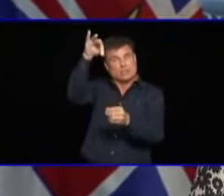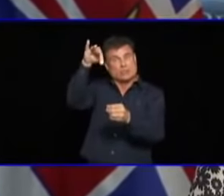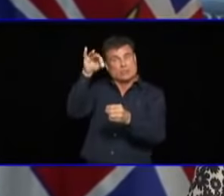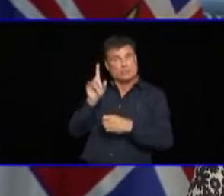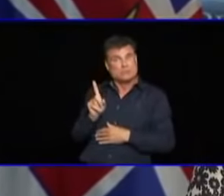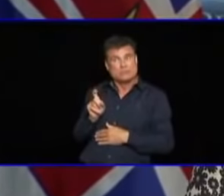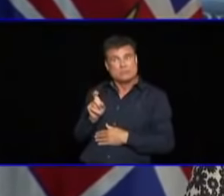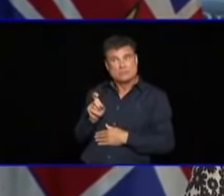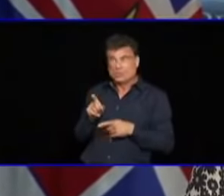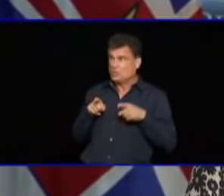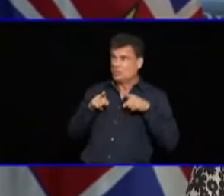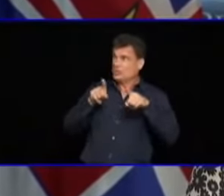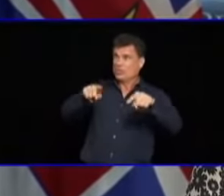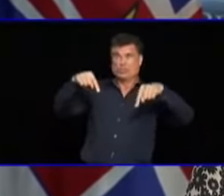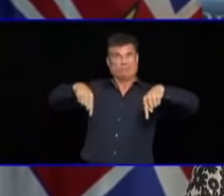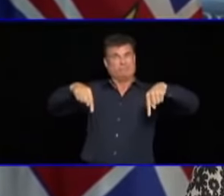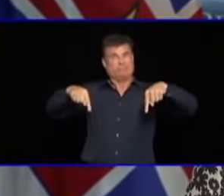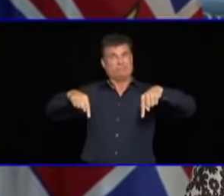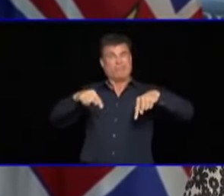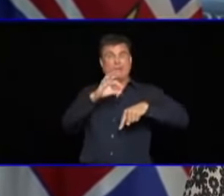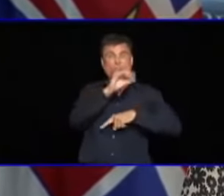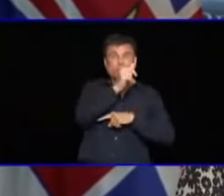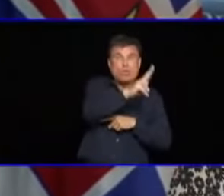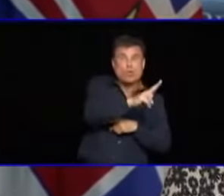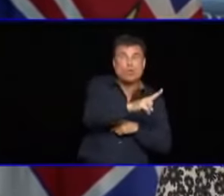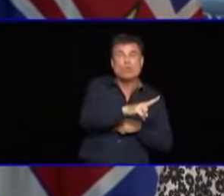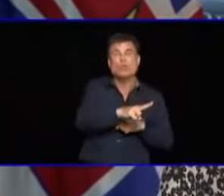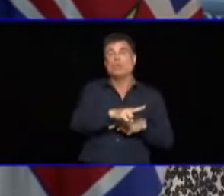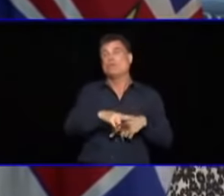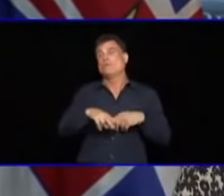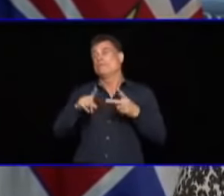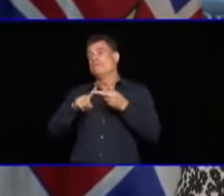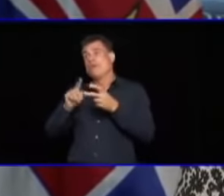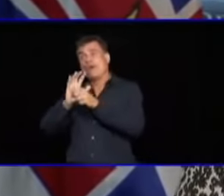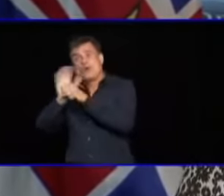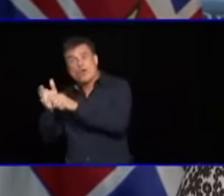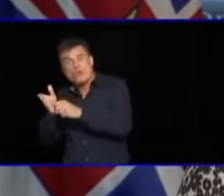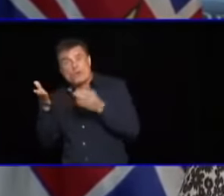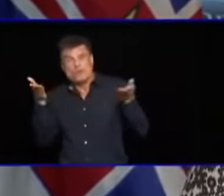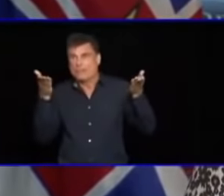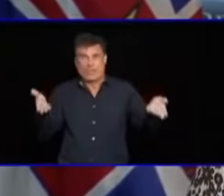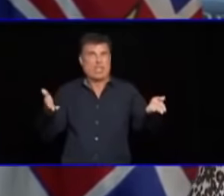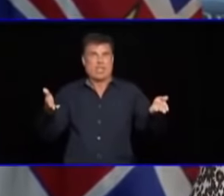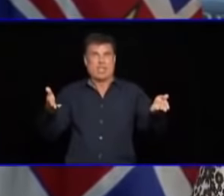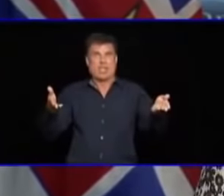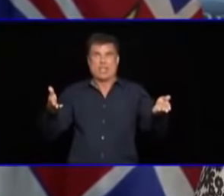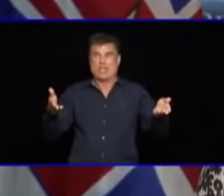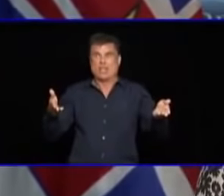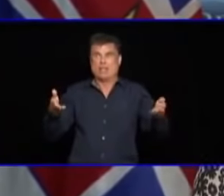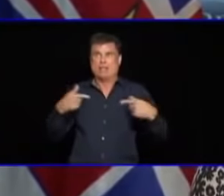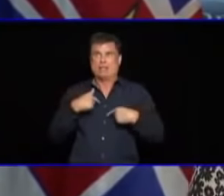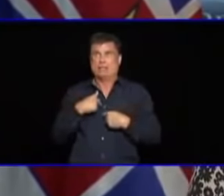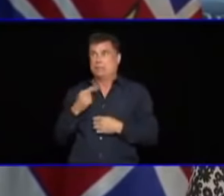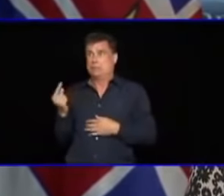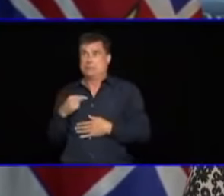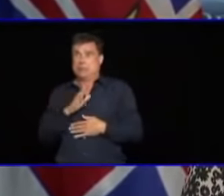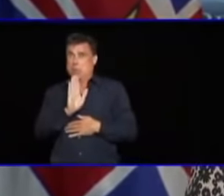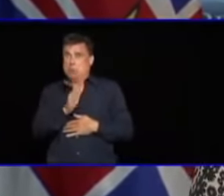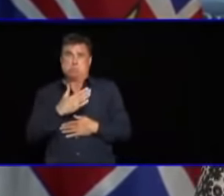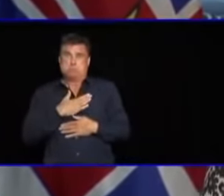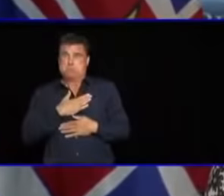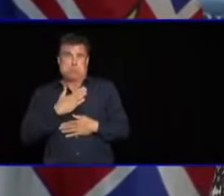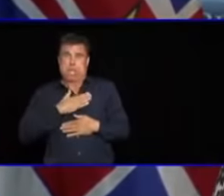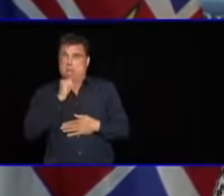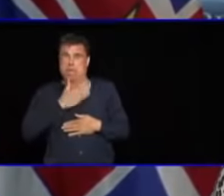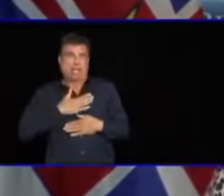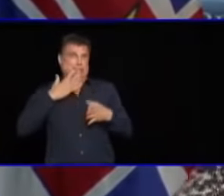given with the numbers that we're seeing? I think it's not my job to say whether an election should happen or not. We